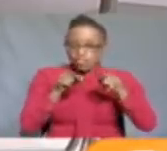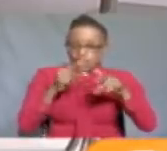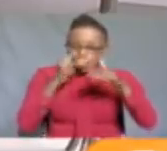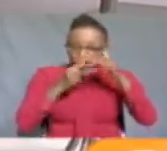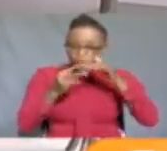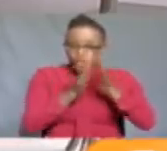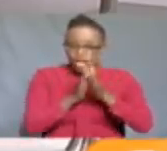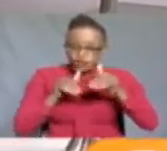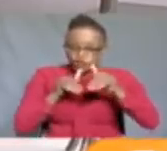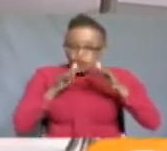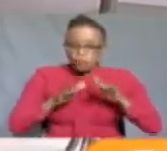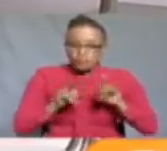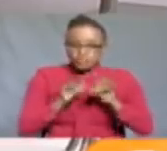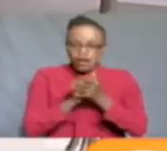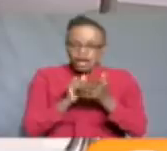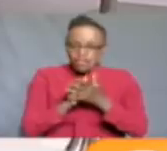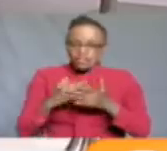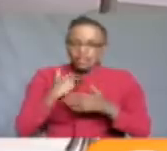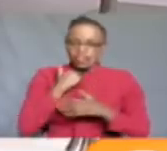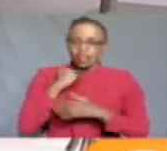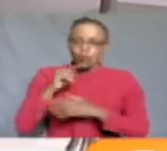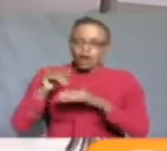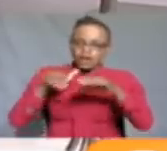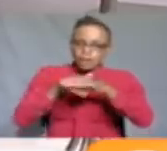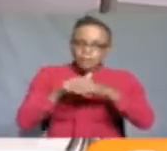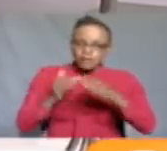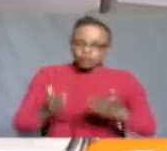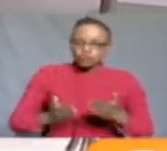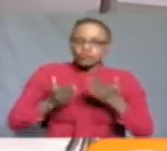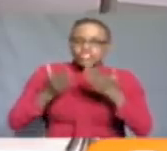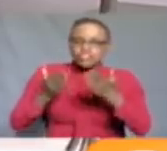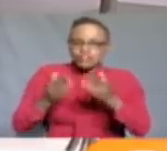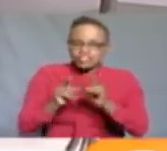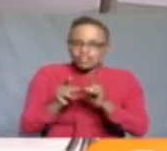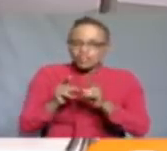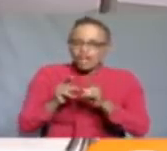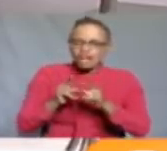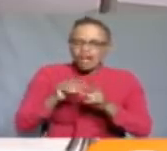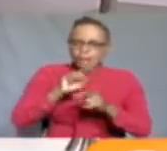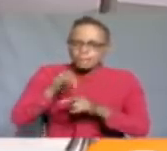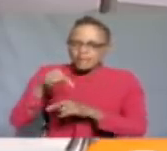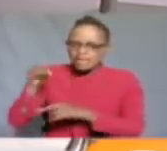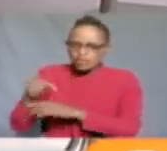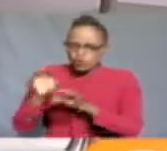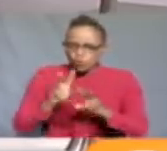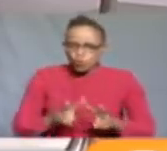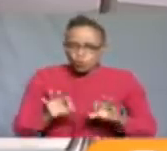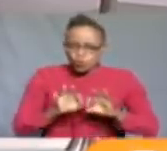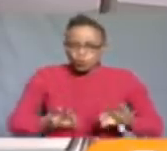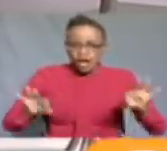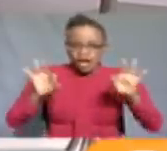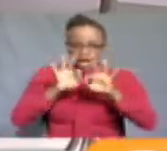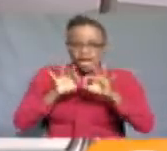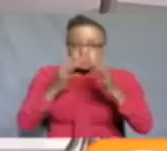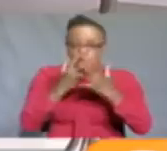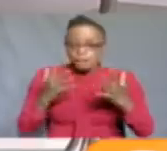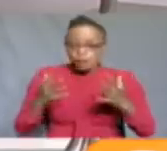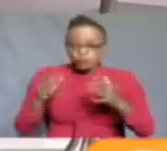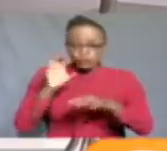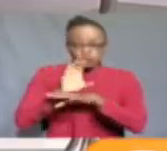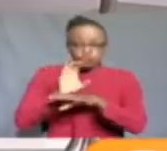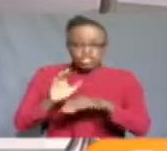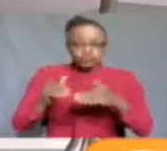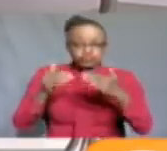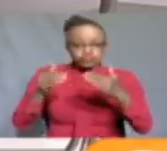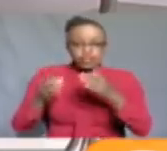and his followers of coercing one of their members into giving away her multi-million property to the church. Makori Ongechi has